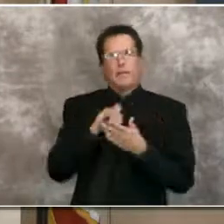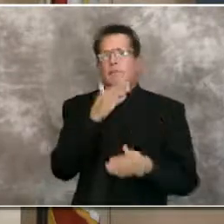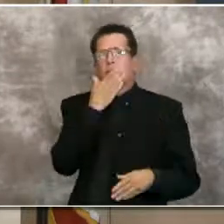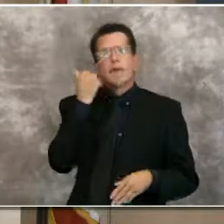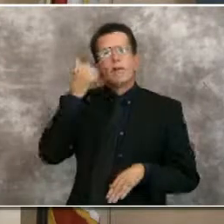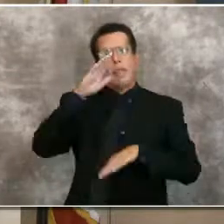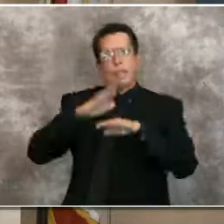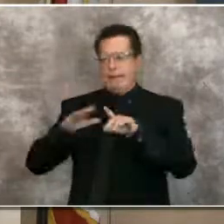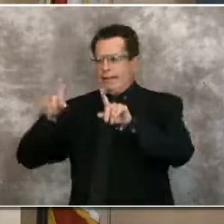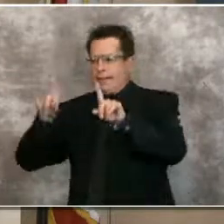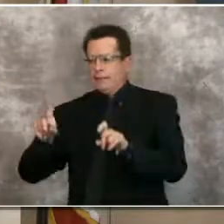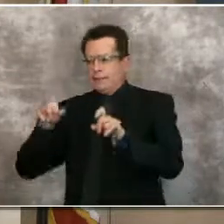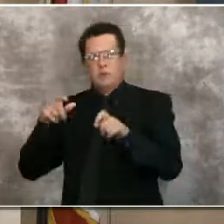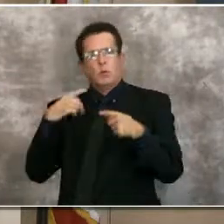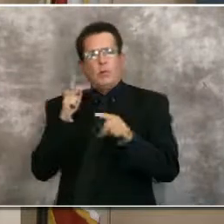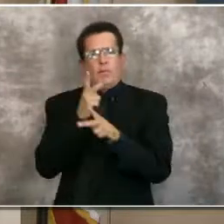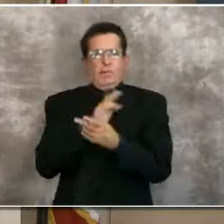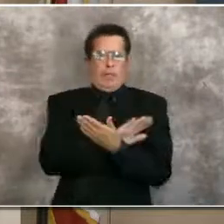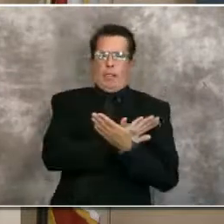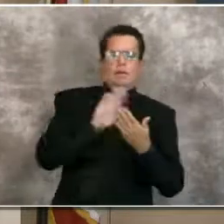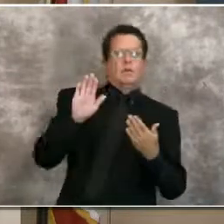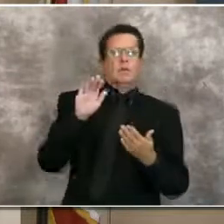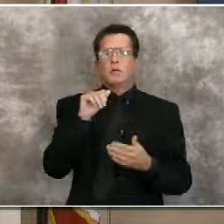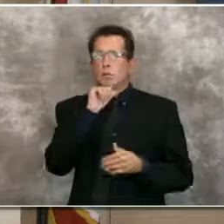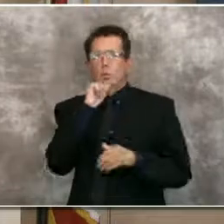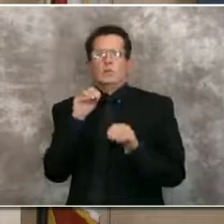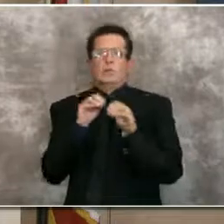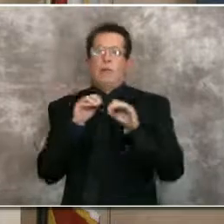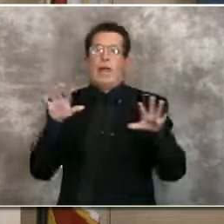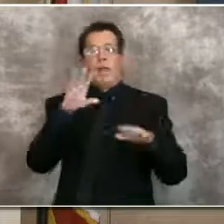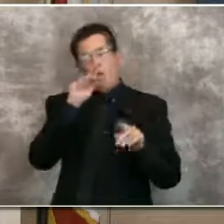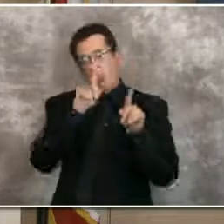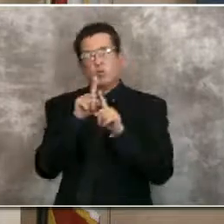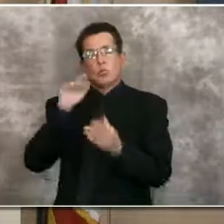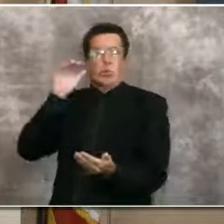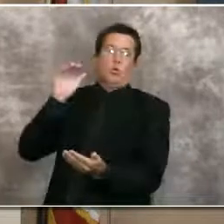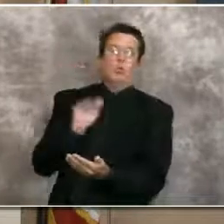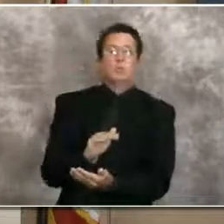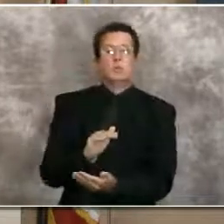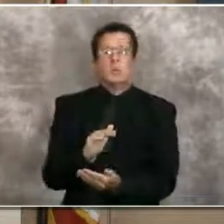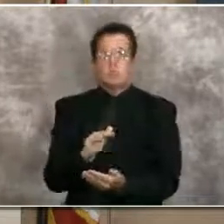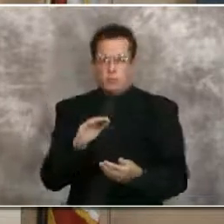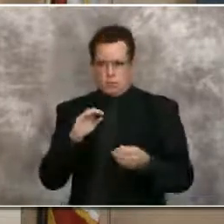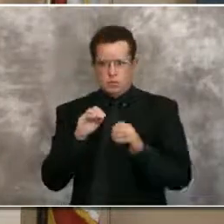can reduce the number and the community spread of the virus. Thank you.